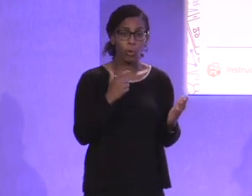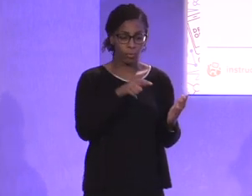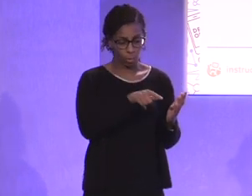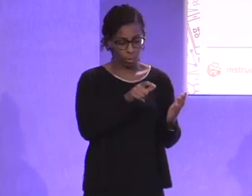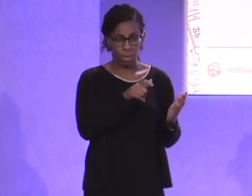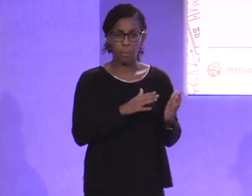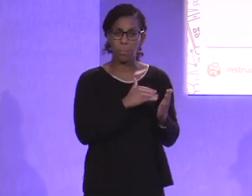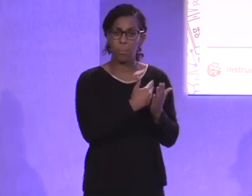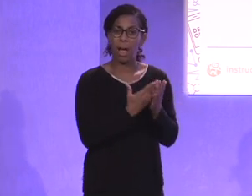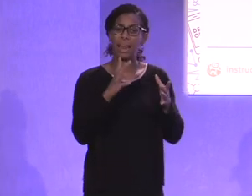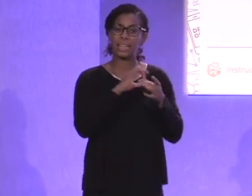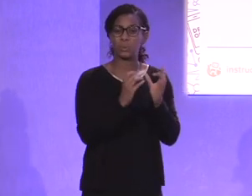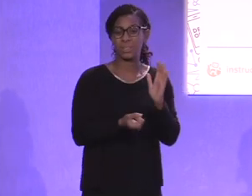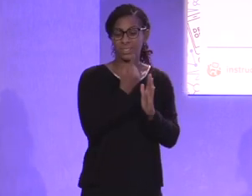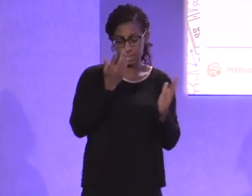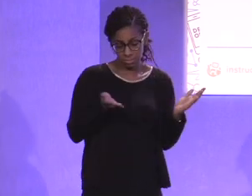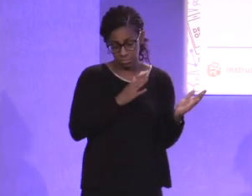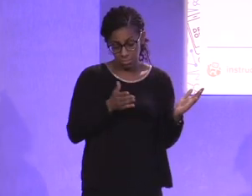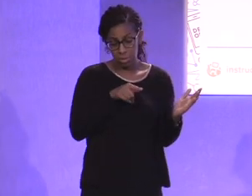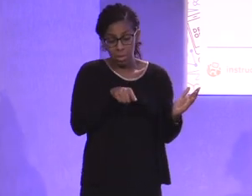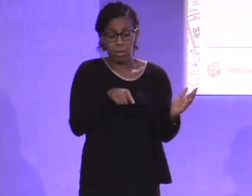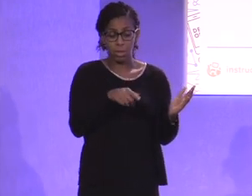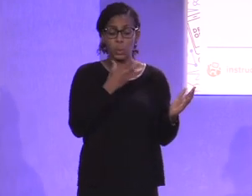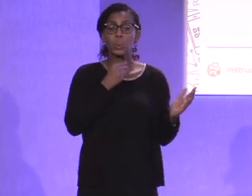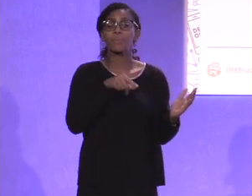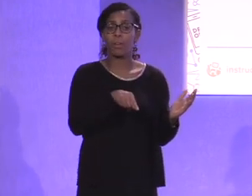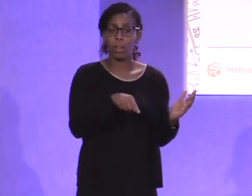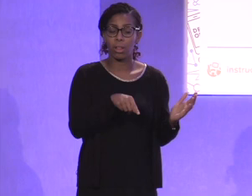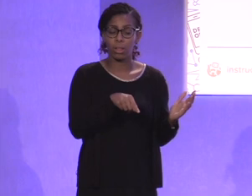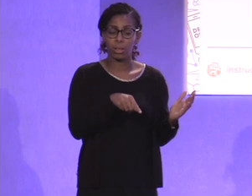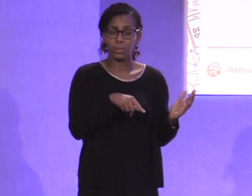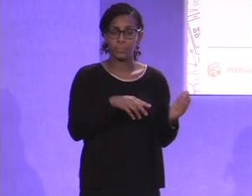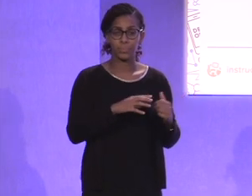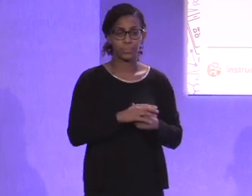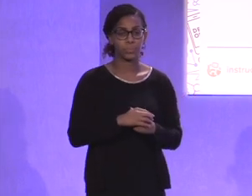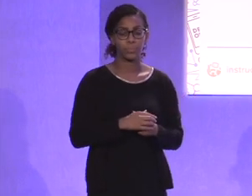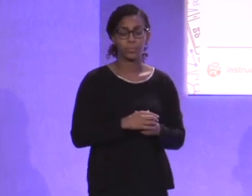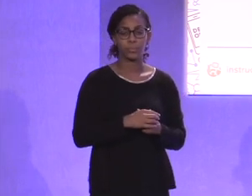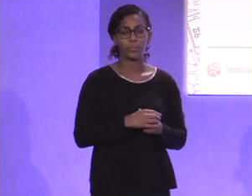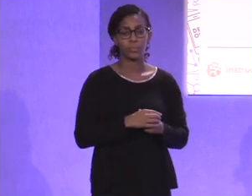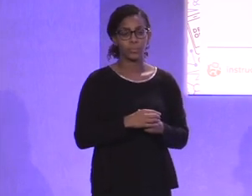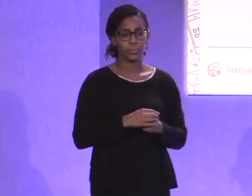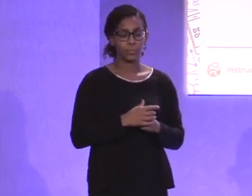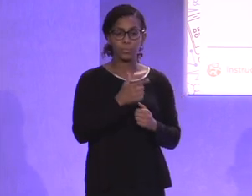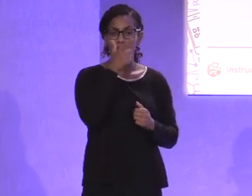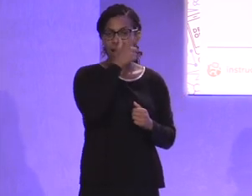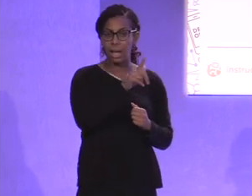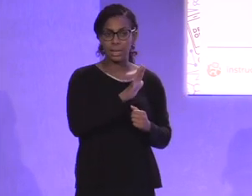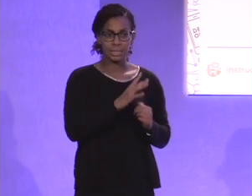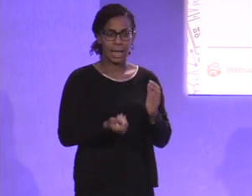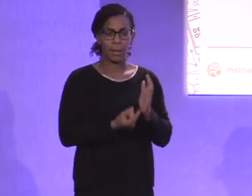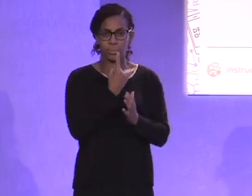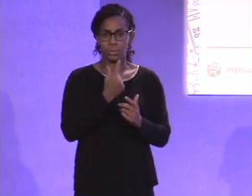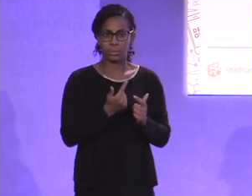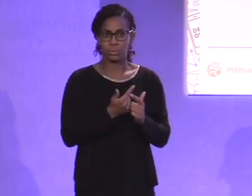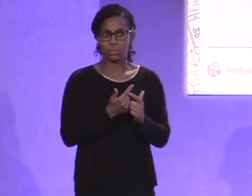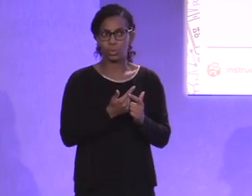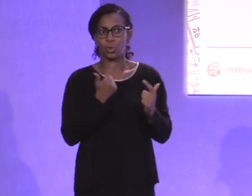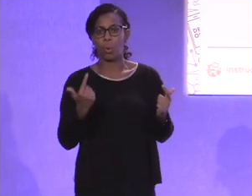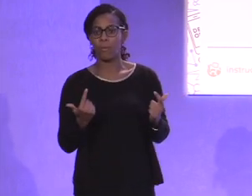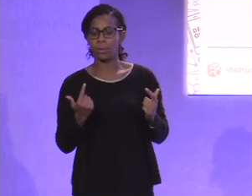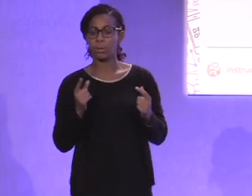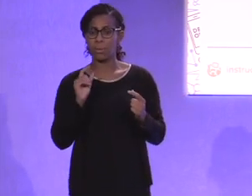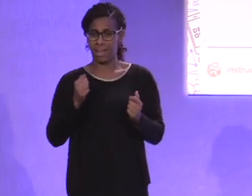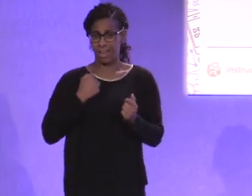wise. I've used some of those things, thankfully not as often as other people, but our product is stable,